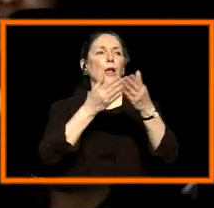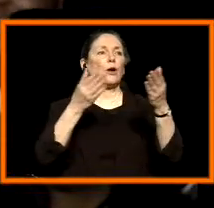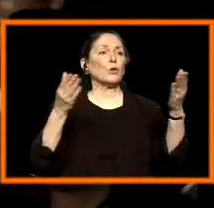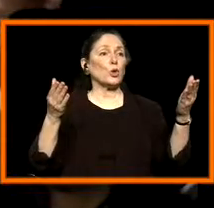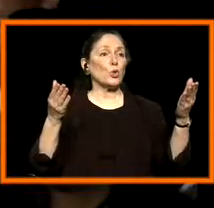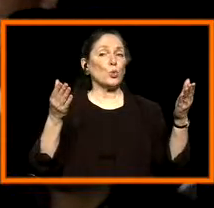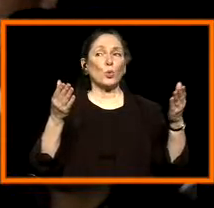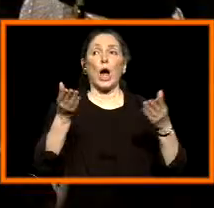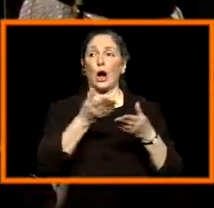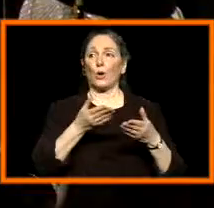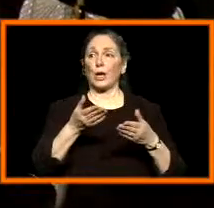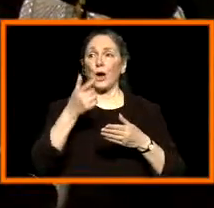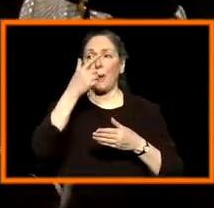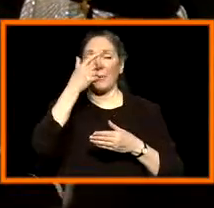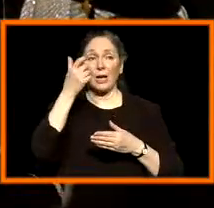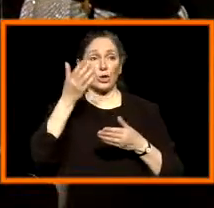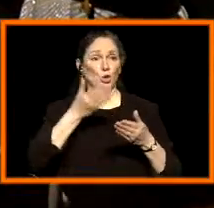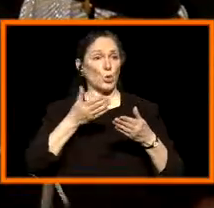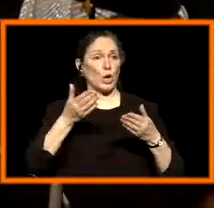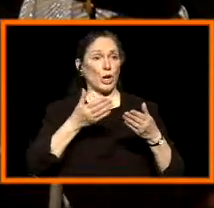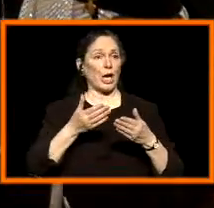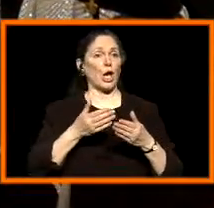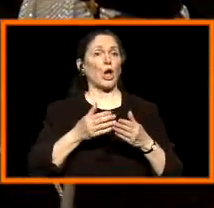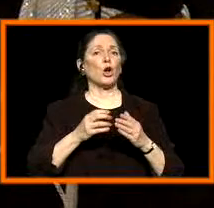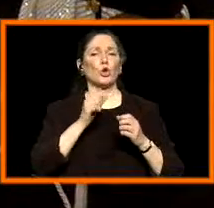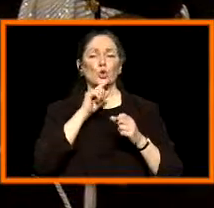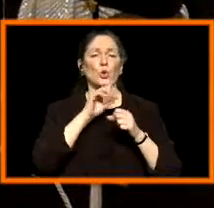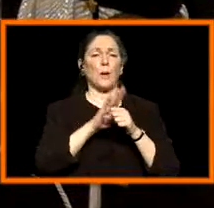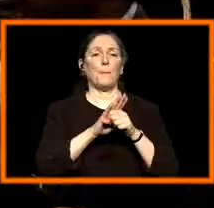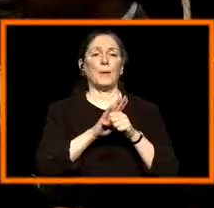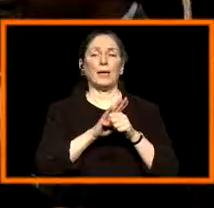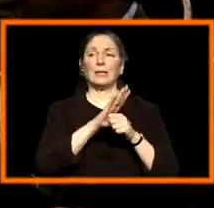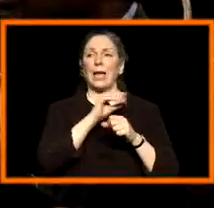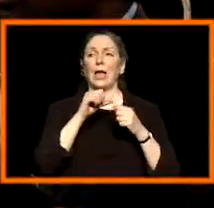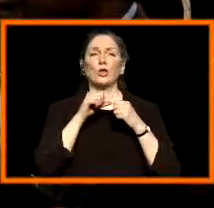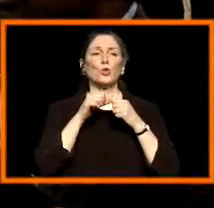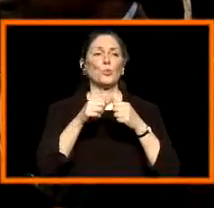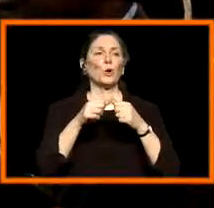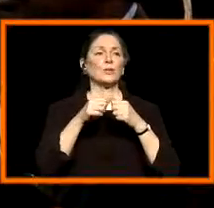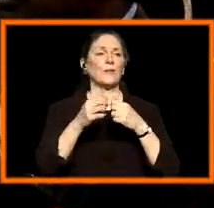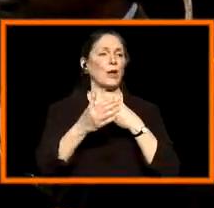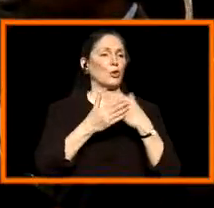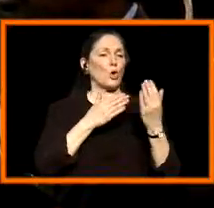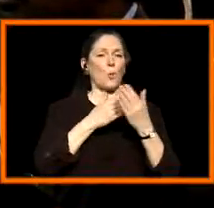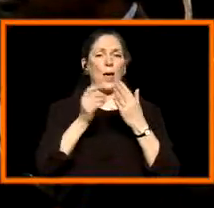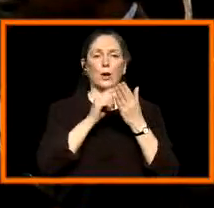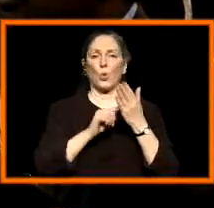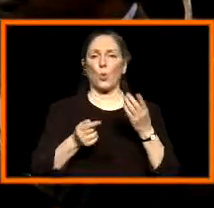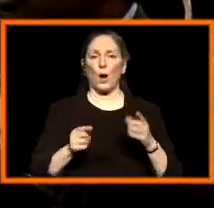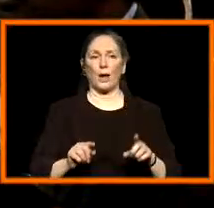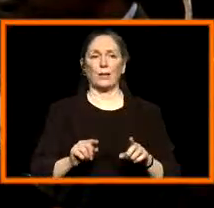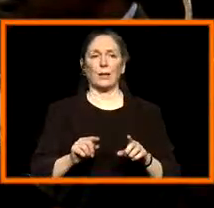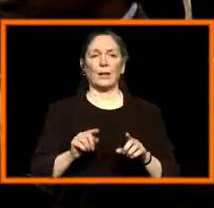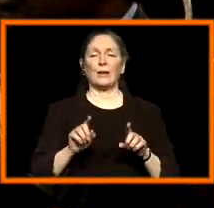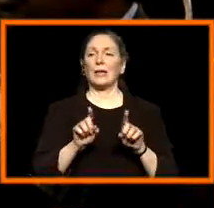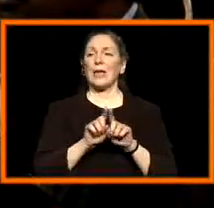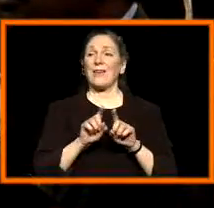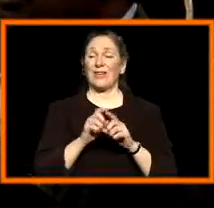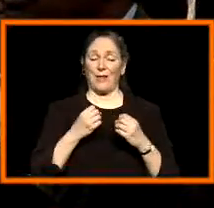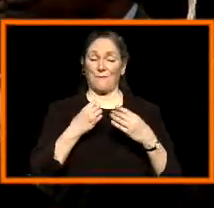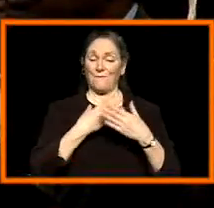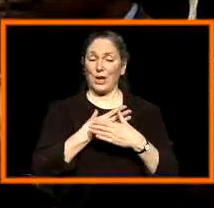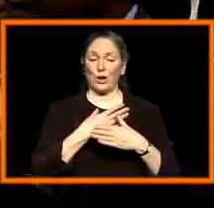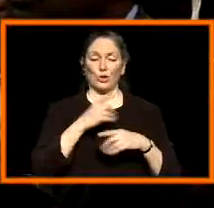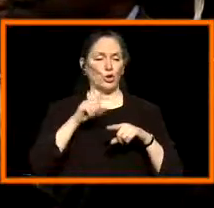here because you were here to commit and you persevered no matter what. Even our own fears could